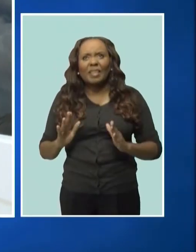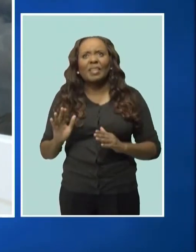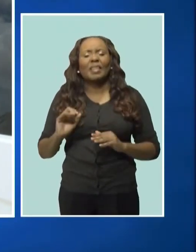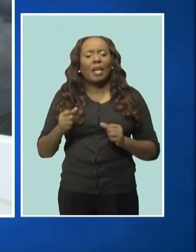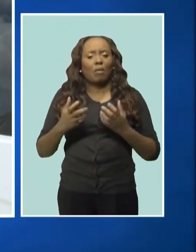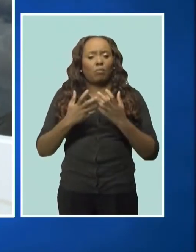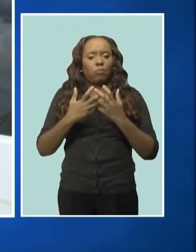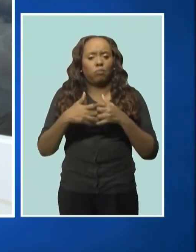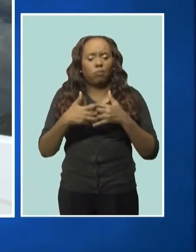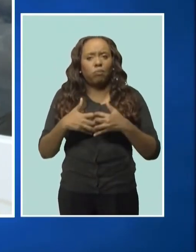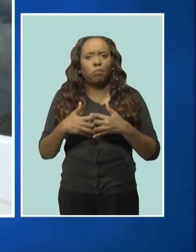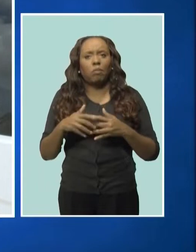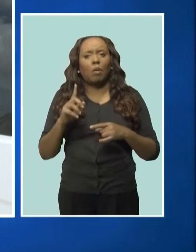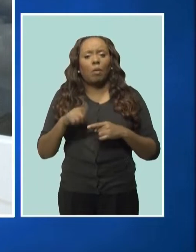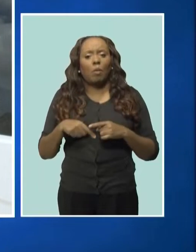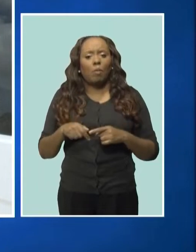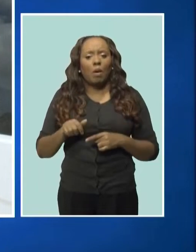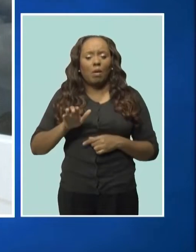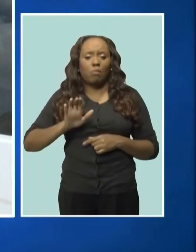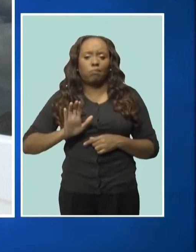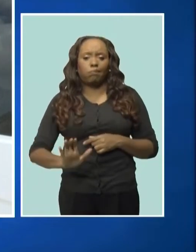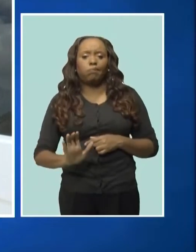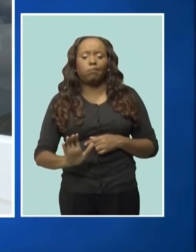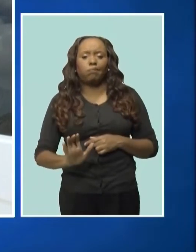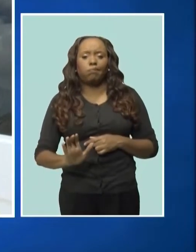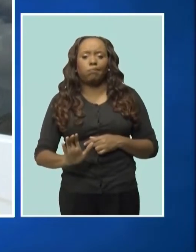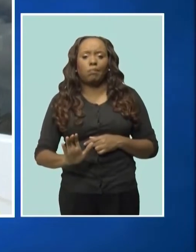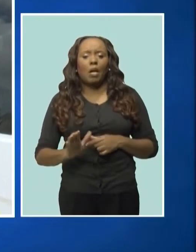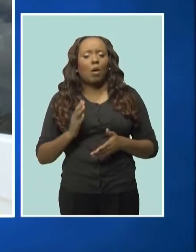on when you're braking and going downhill and